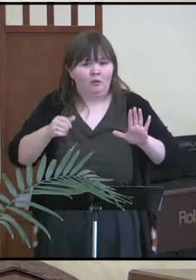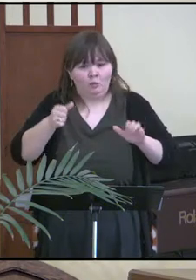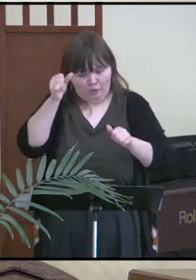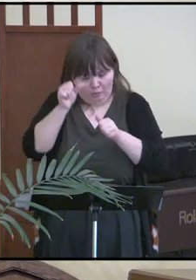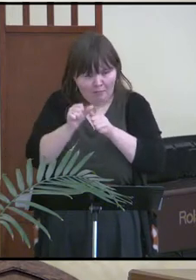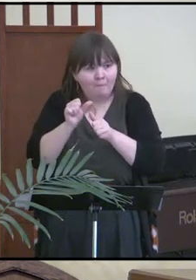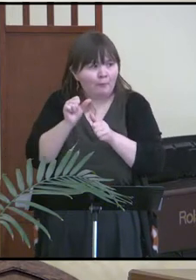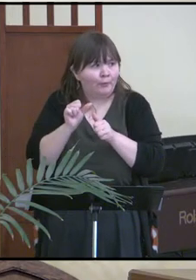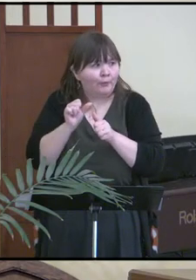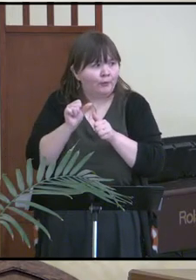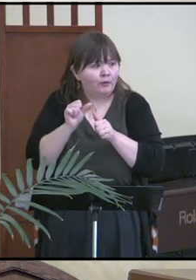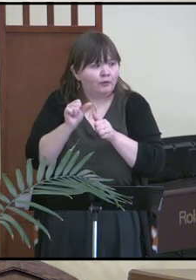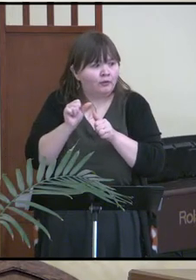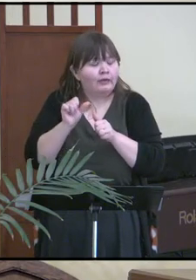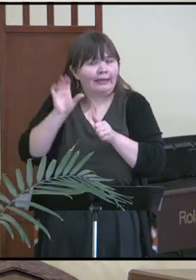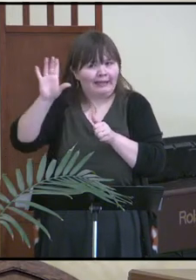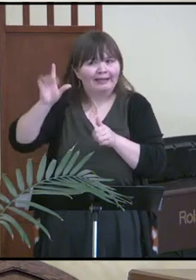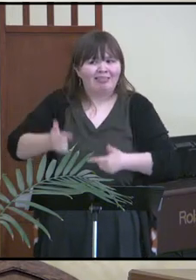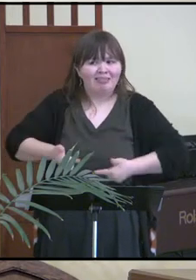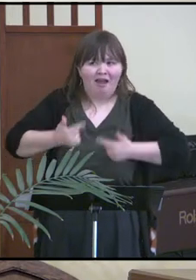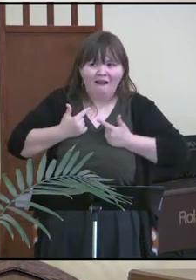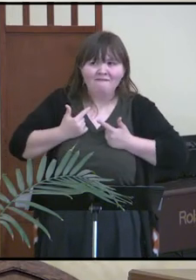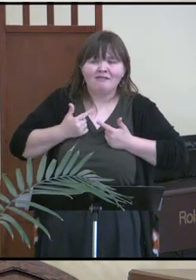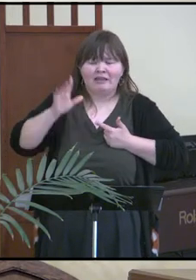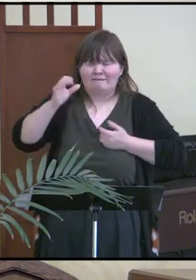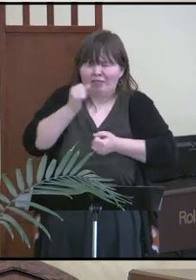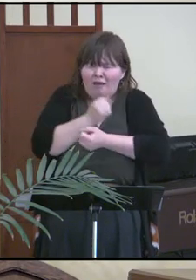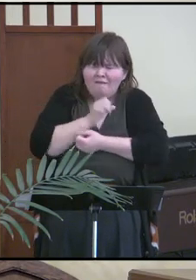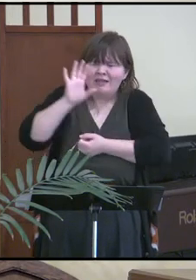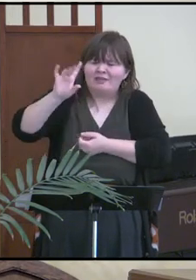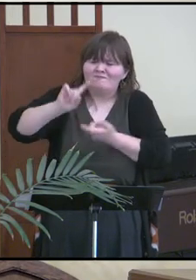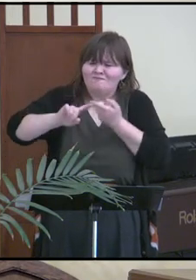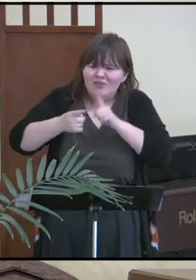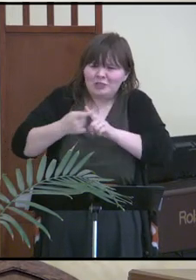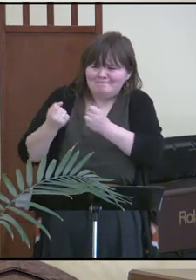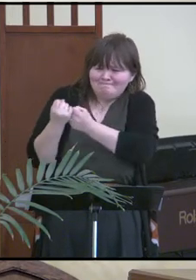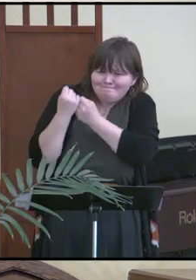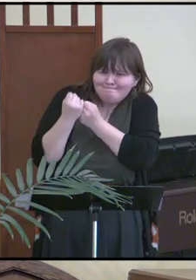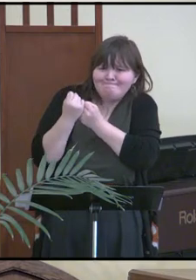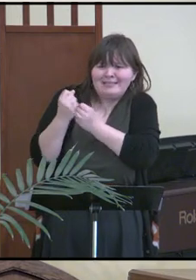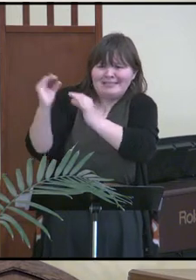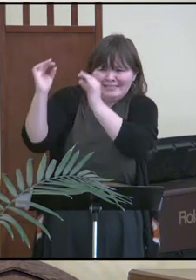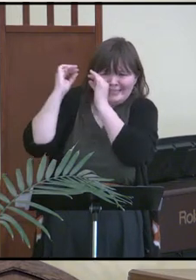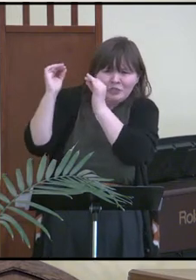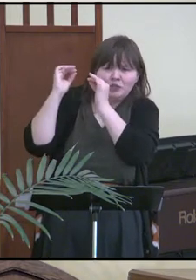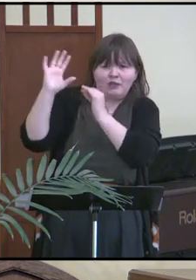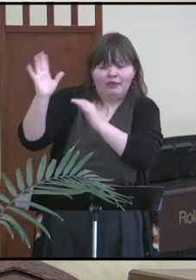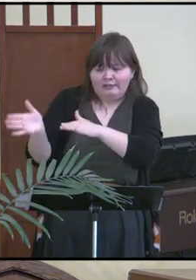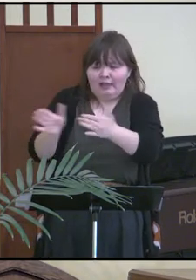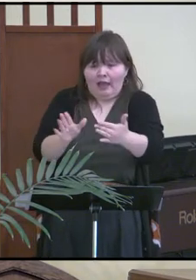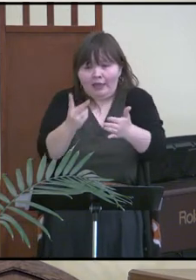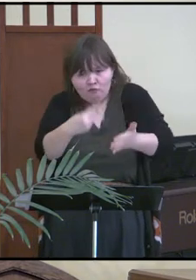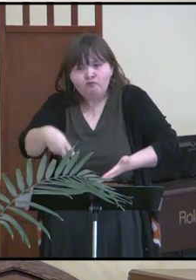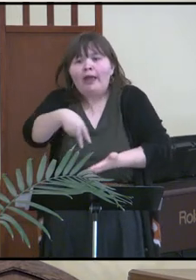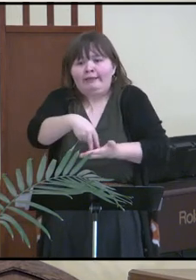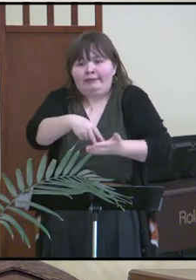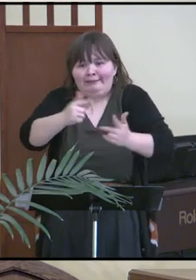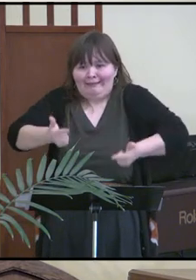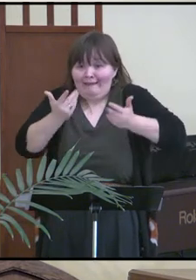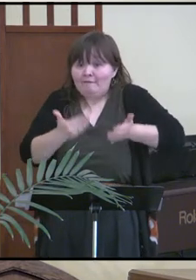remember. We remember his life of love, his friendship, his teaching, his dying, and his rising to life